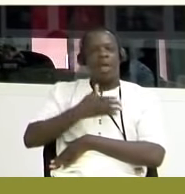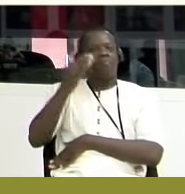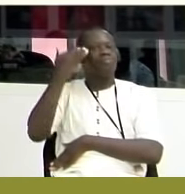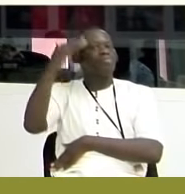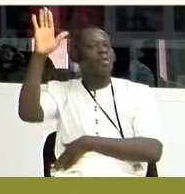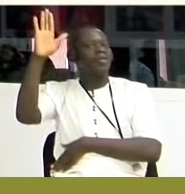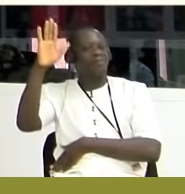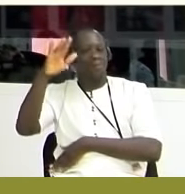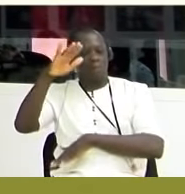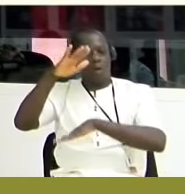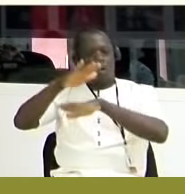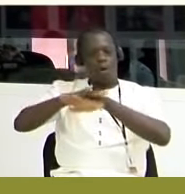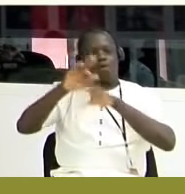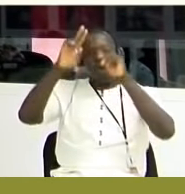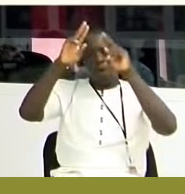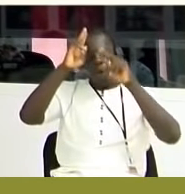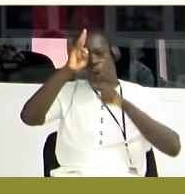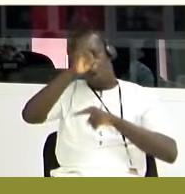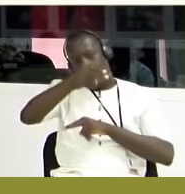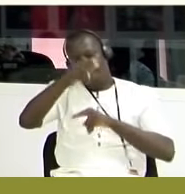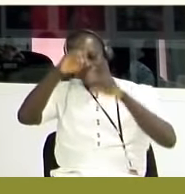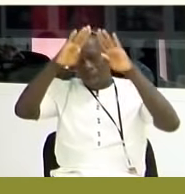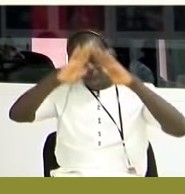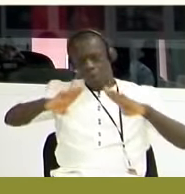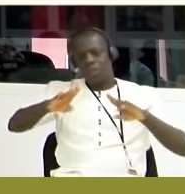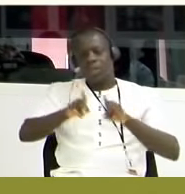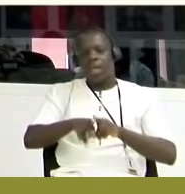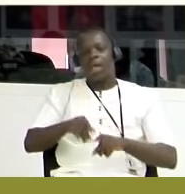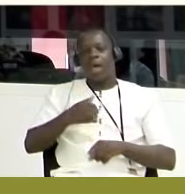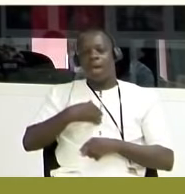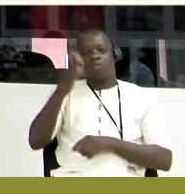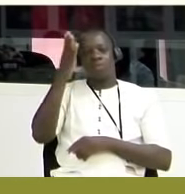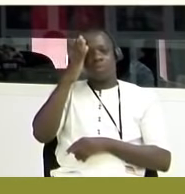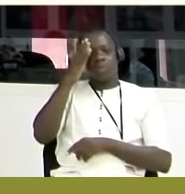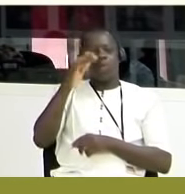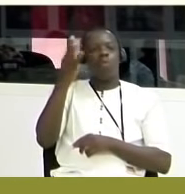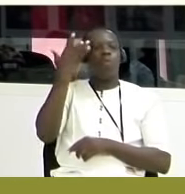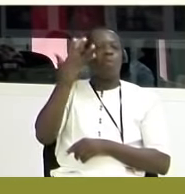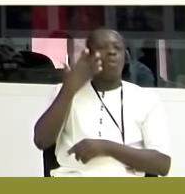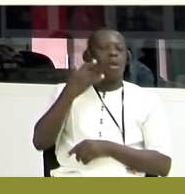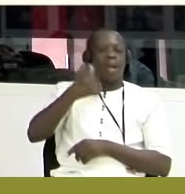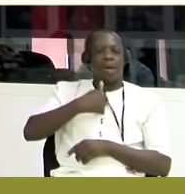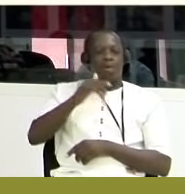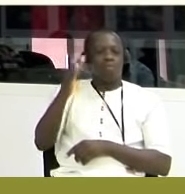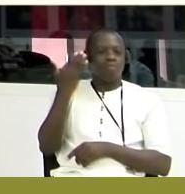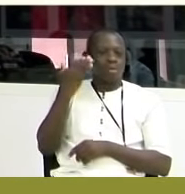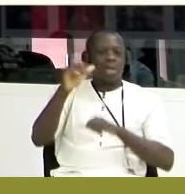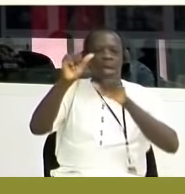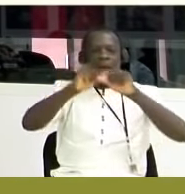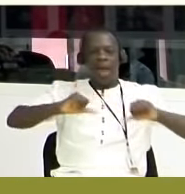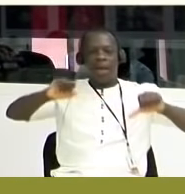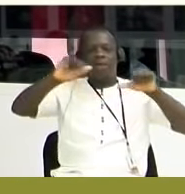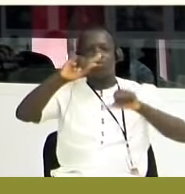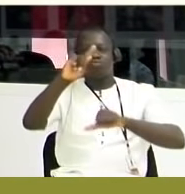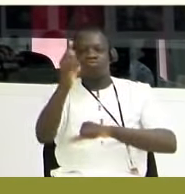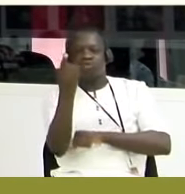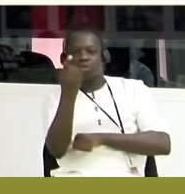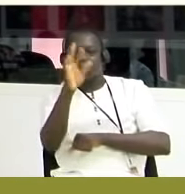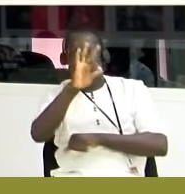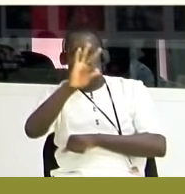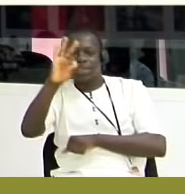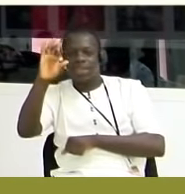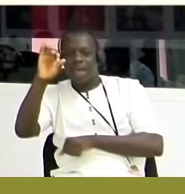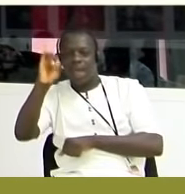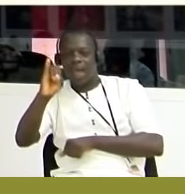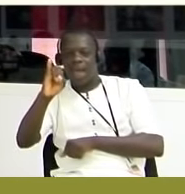and I realized that when I was around GTTI that I did not have my phone. But prior to leaving